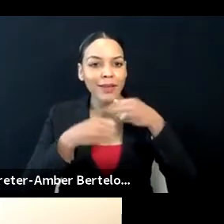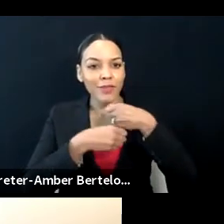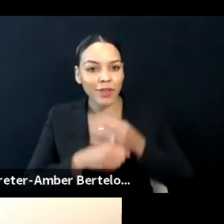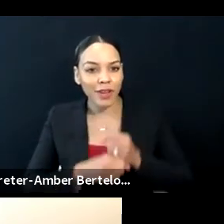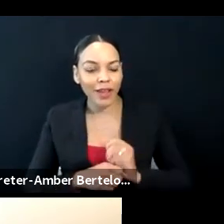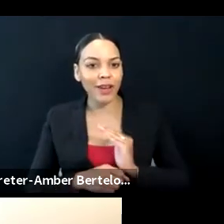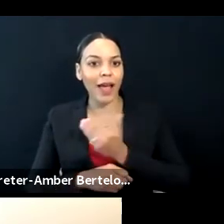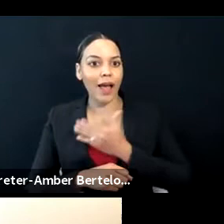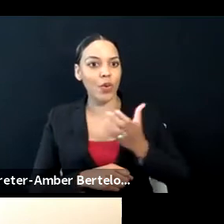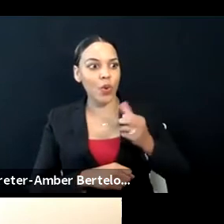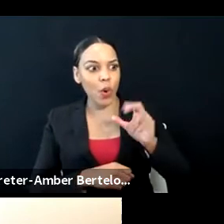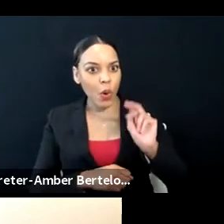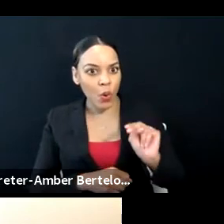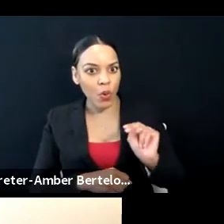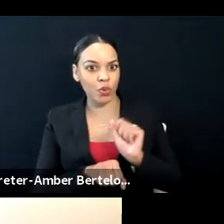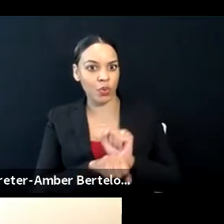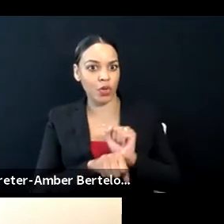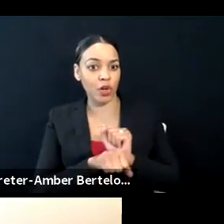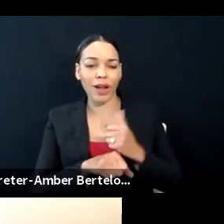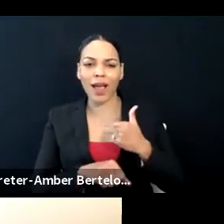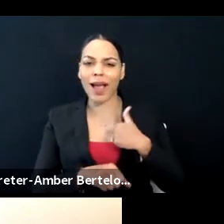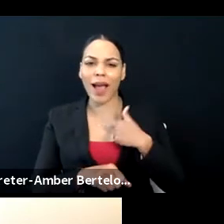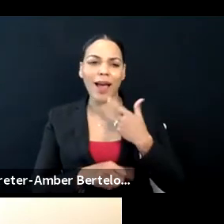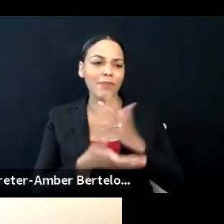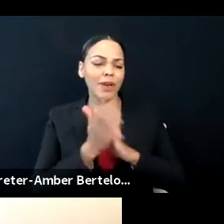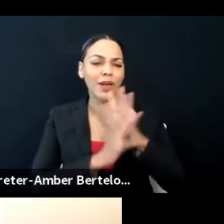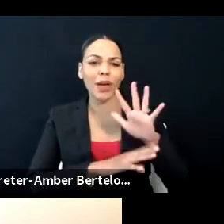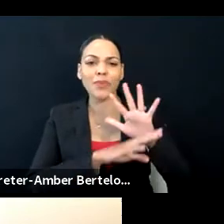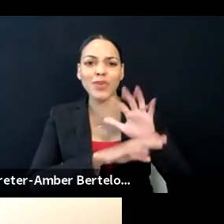our own. And I've gotten so used to just